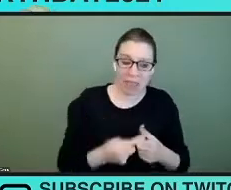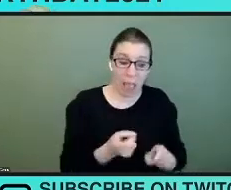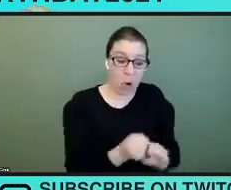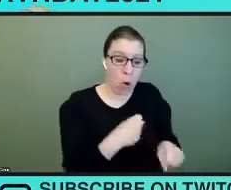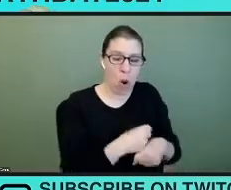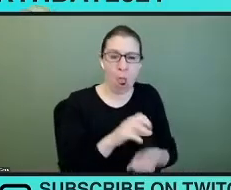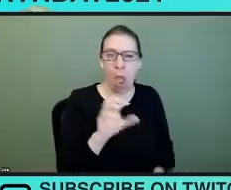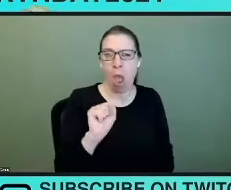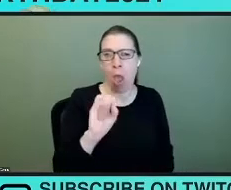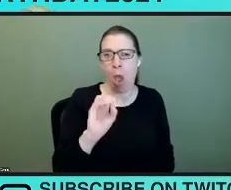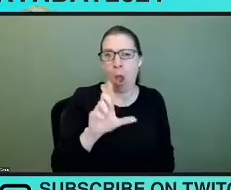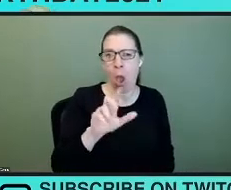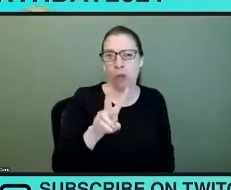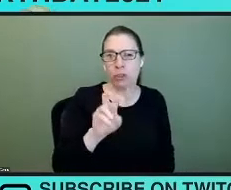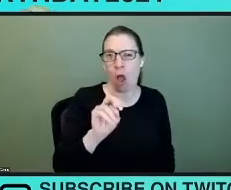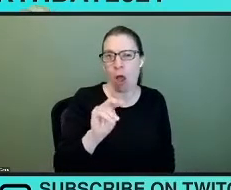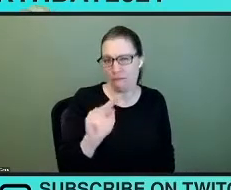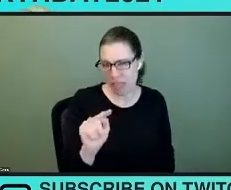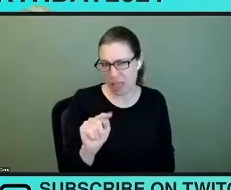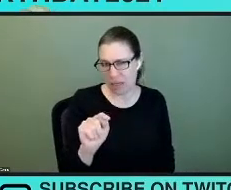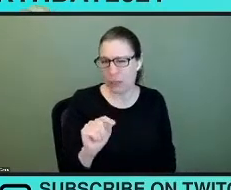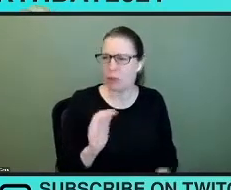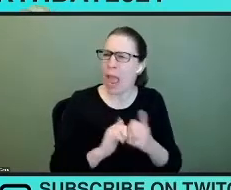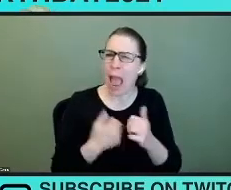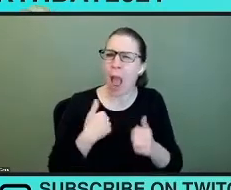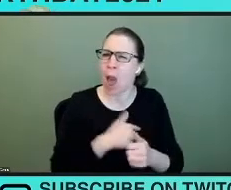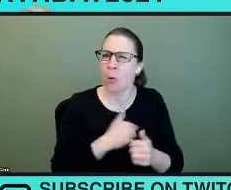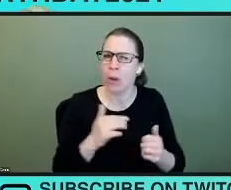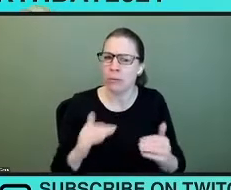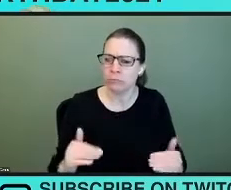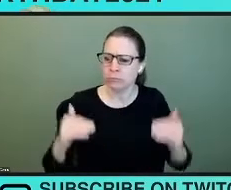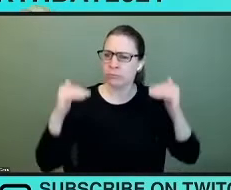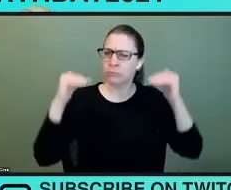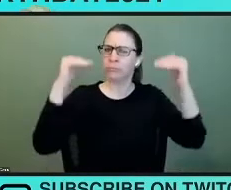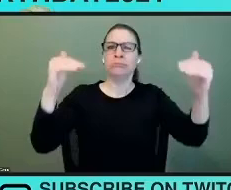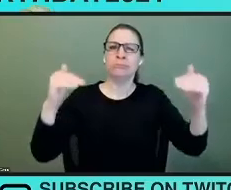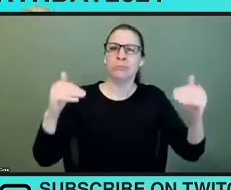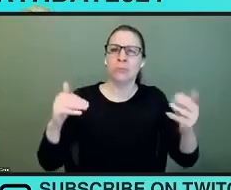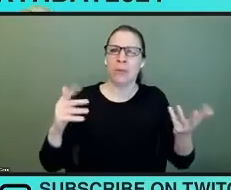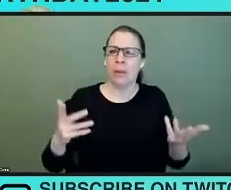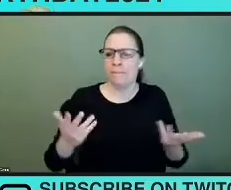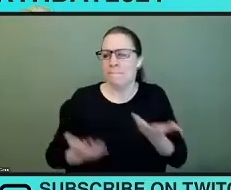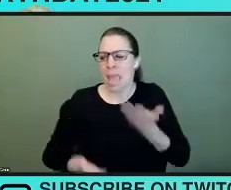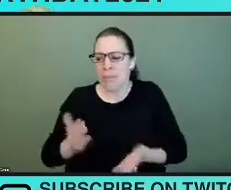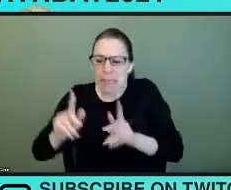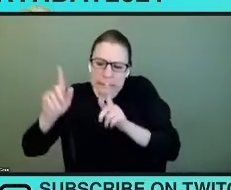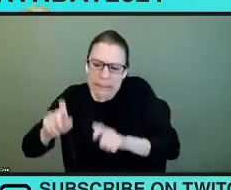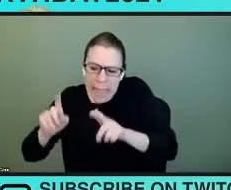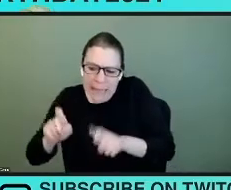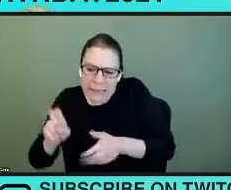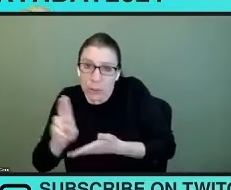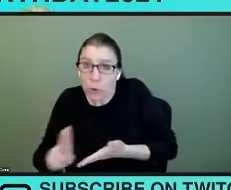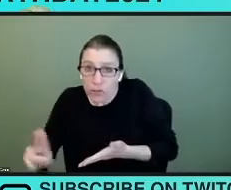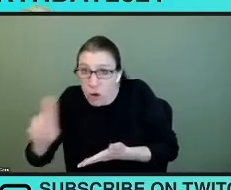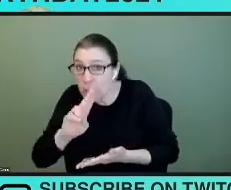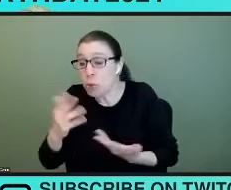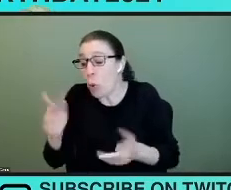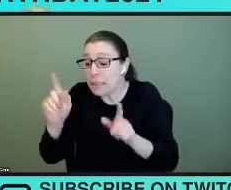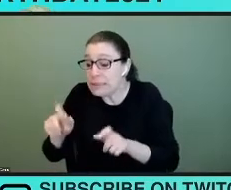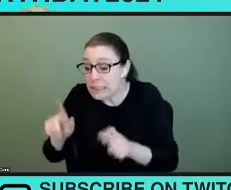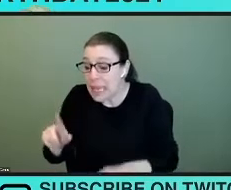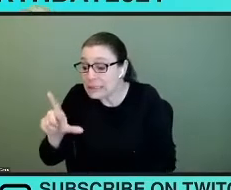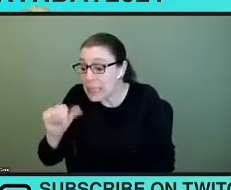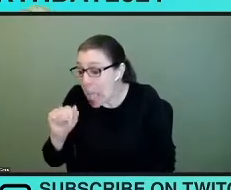scale up the materials we develop at the university or research labs to that scale takes decades. So we still have a